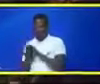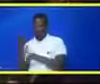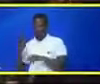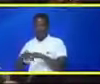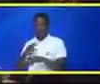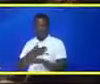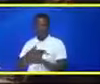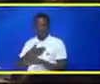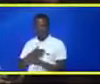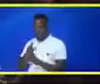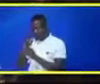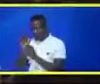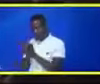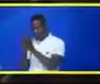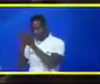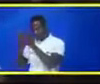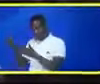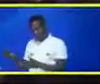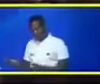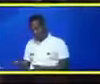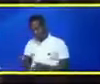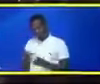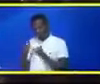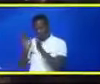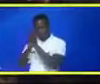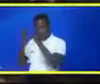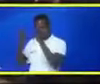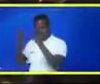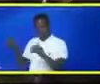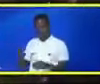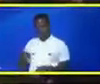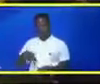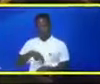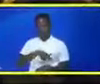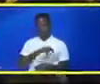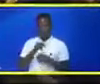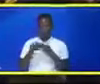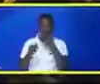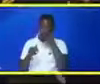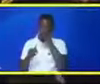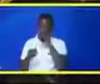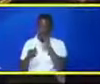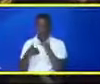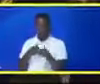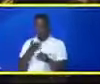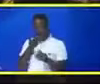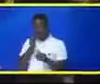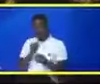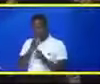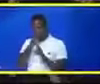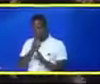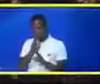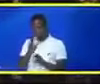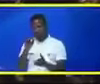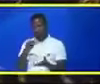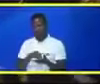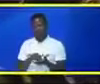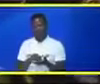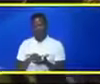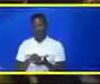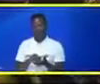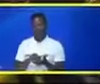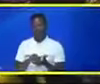honor them as they go. Very quickly. Hallelujah. I have the honor one last time.